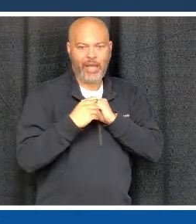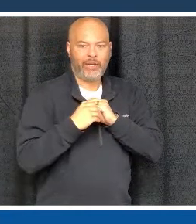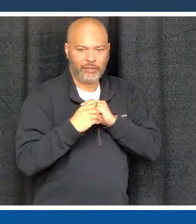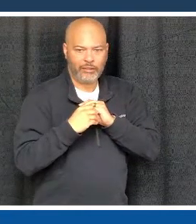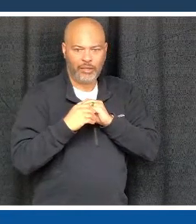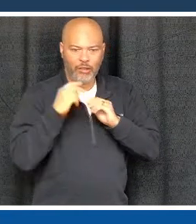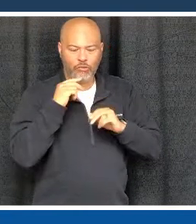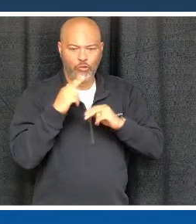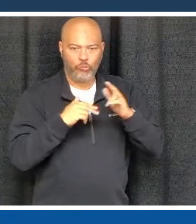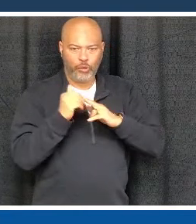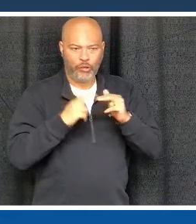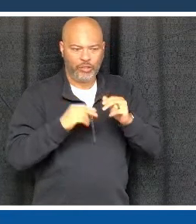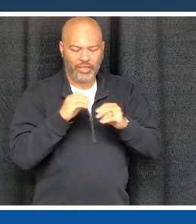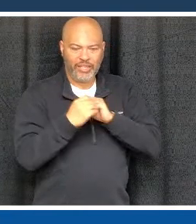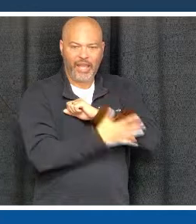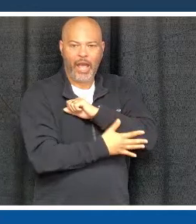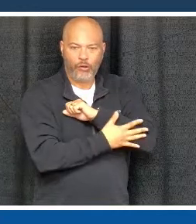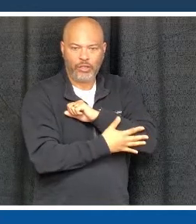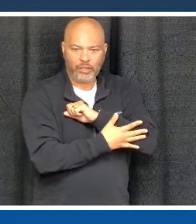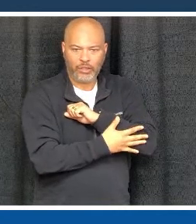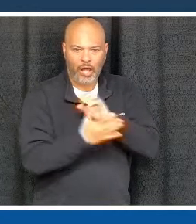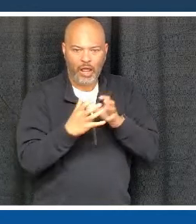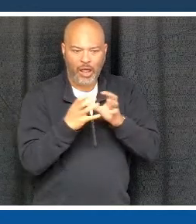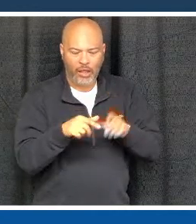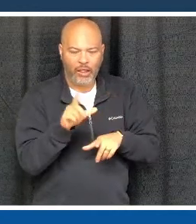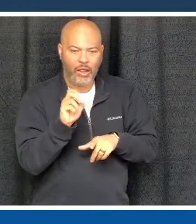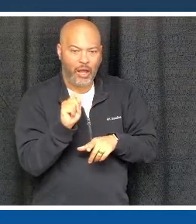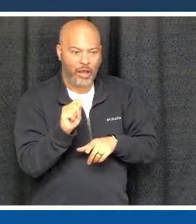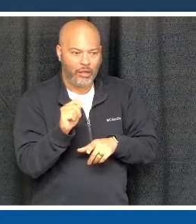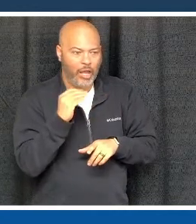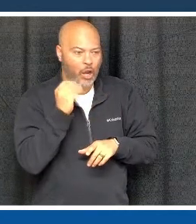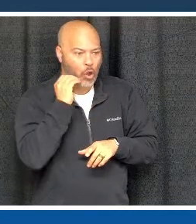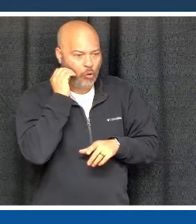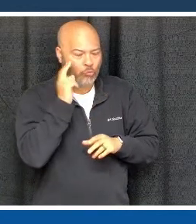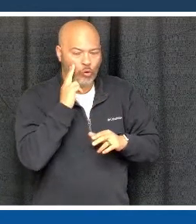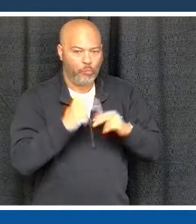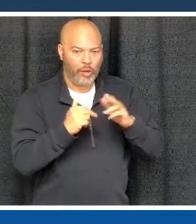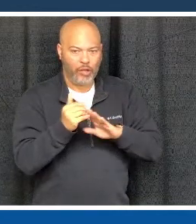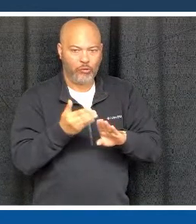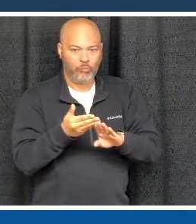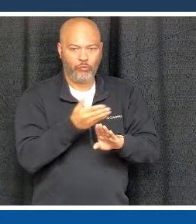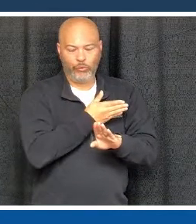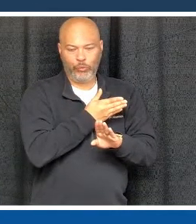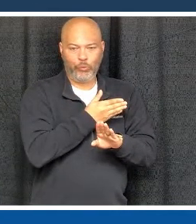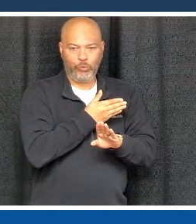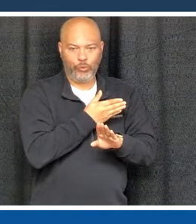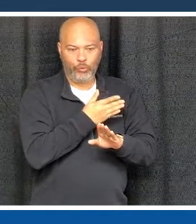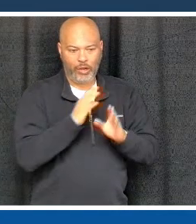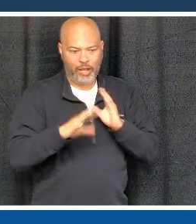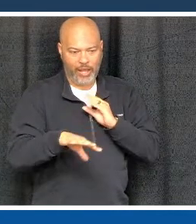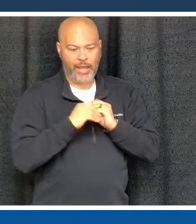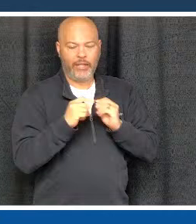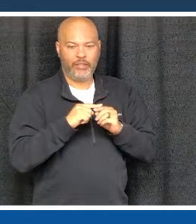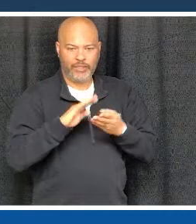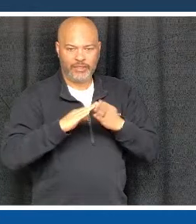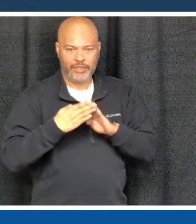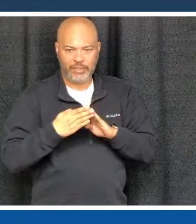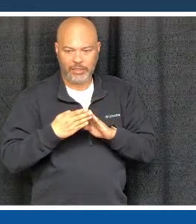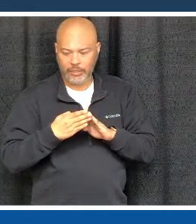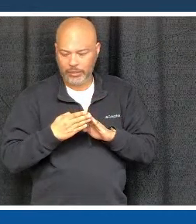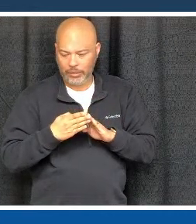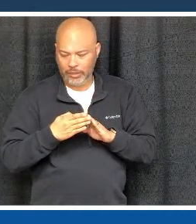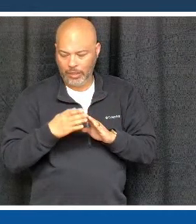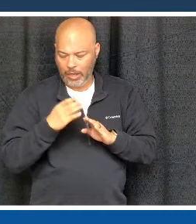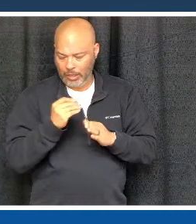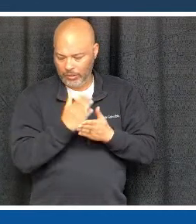was built in the county. A lot of these lots and homes were built prior to being annexed into the city, and some of